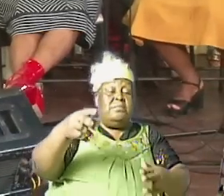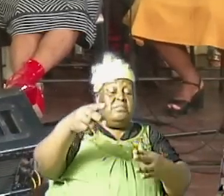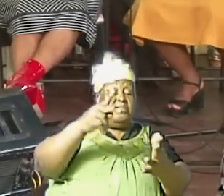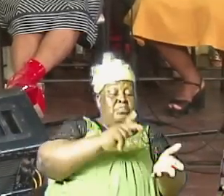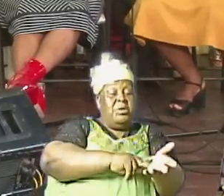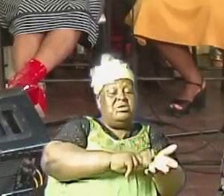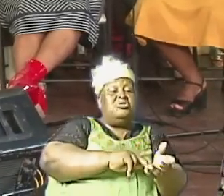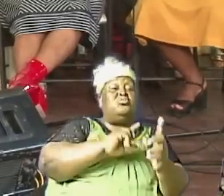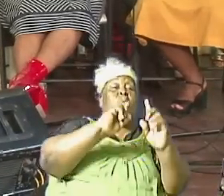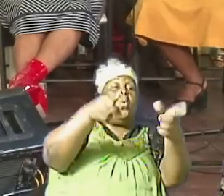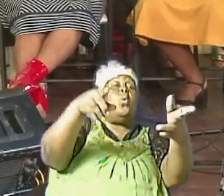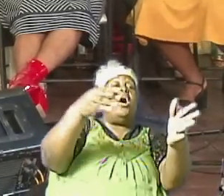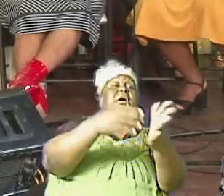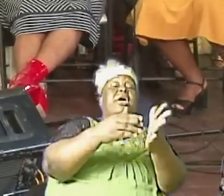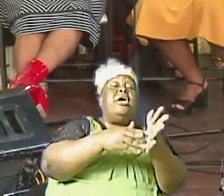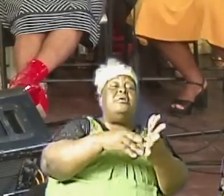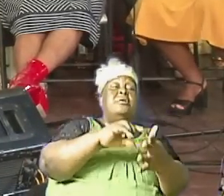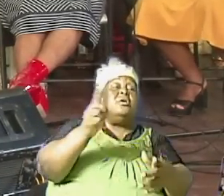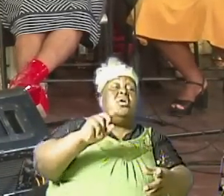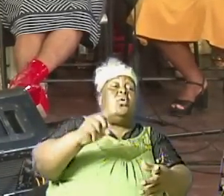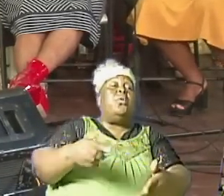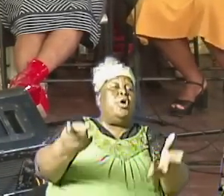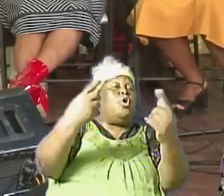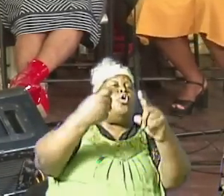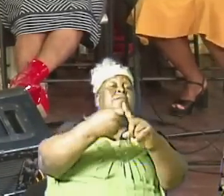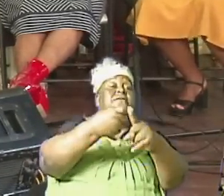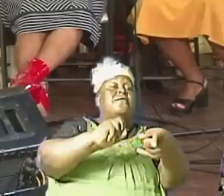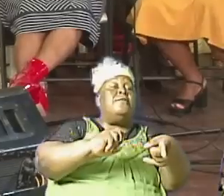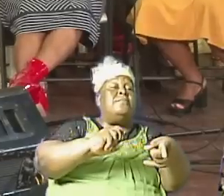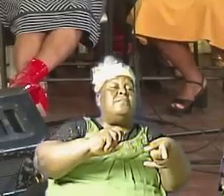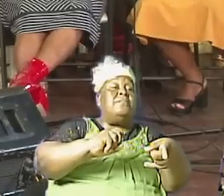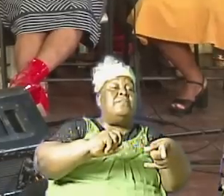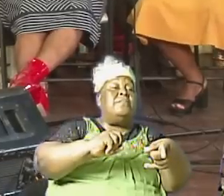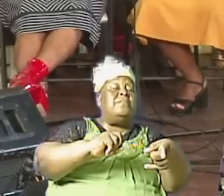back where you just came from